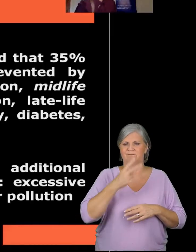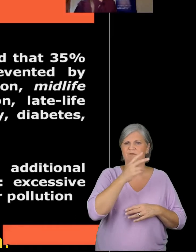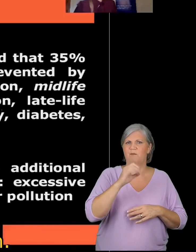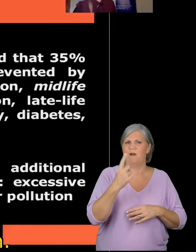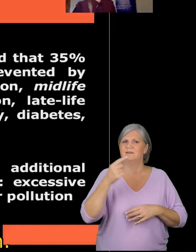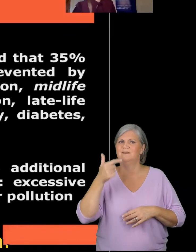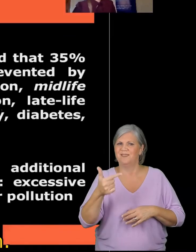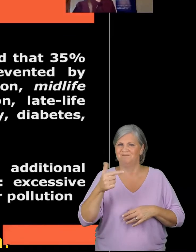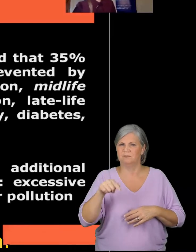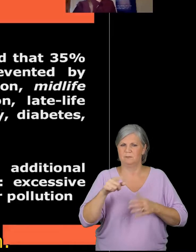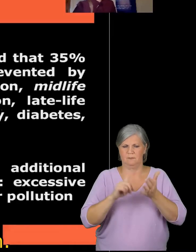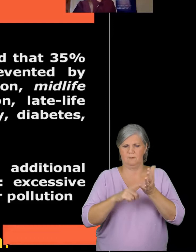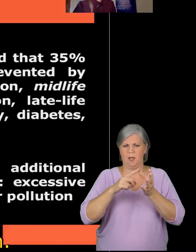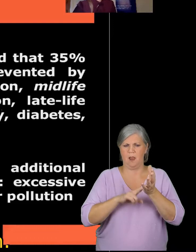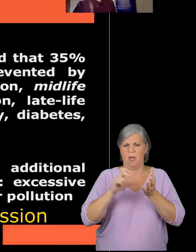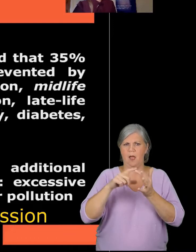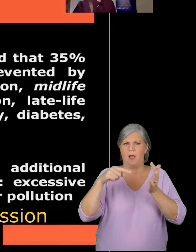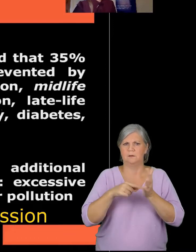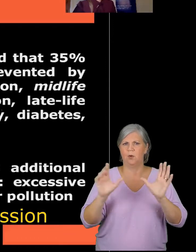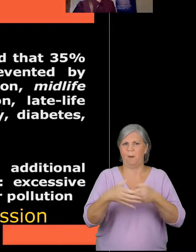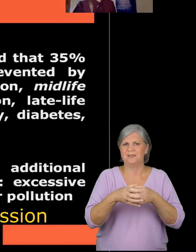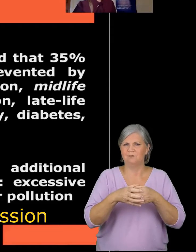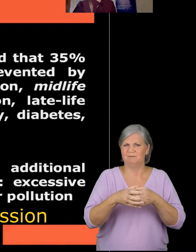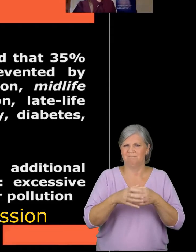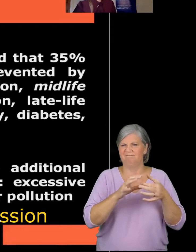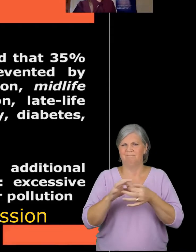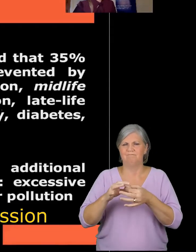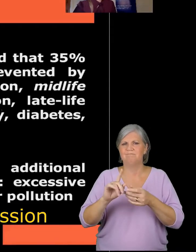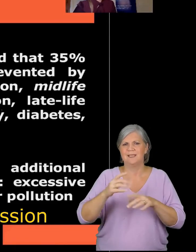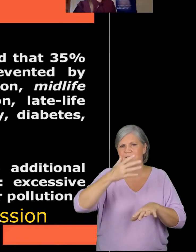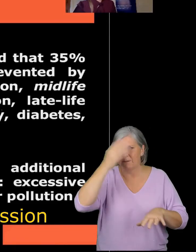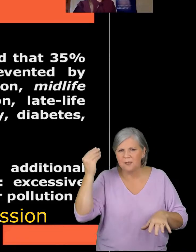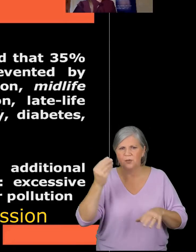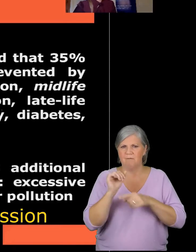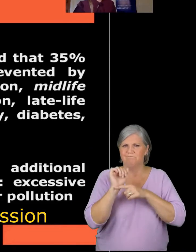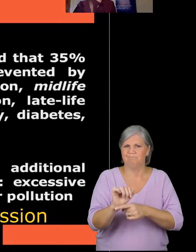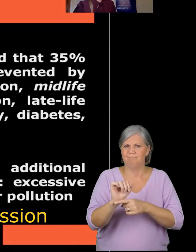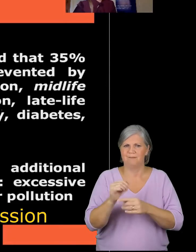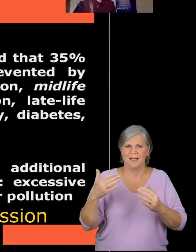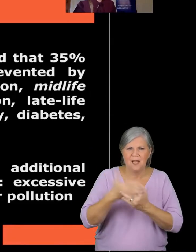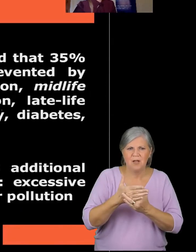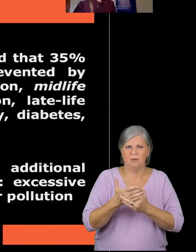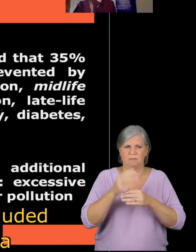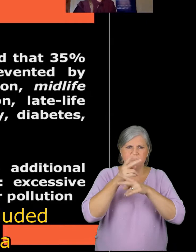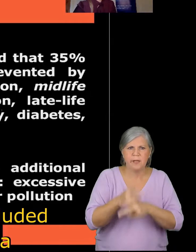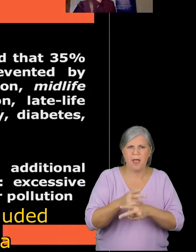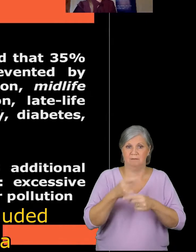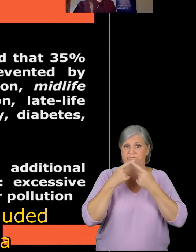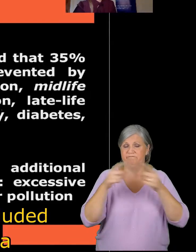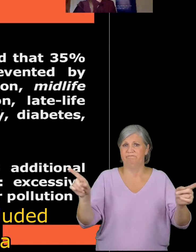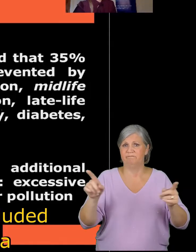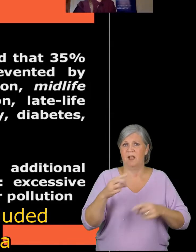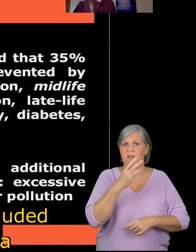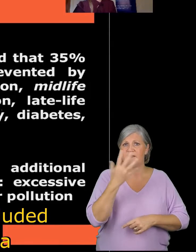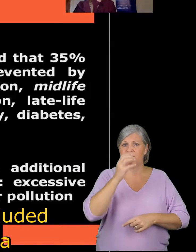Firstly, the Lancet Commission. In 2017, the Lancet Commission on Dementia Prevention, Intervention